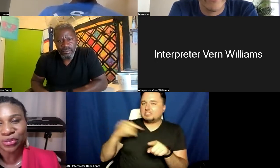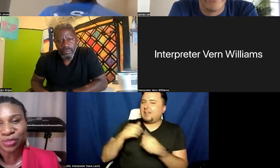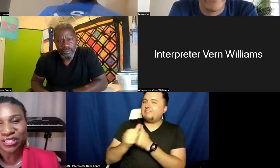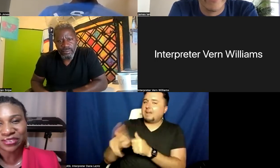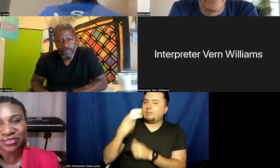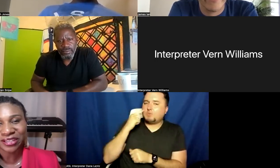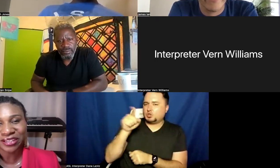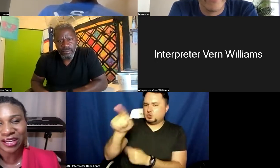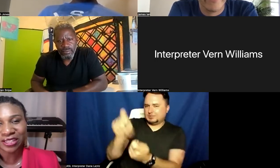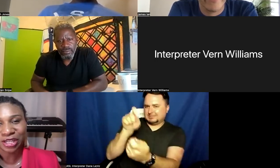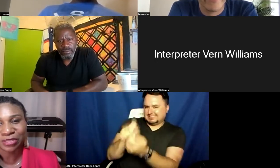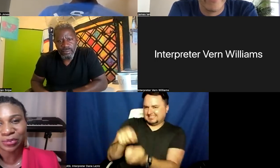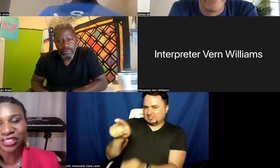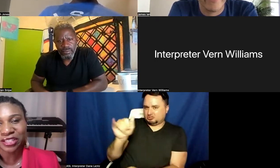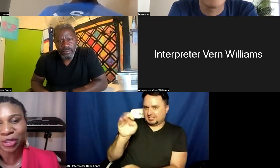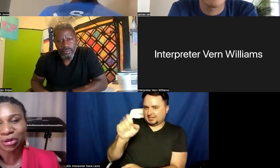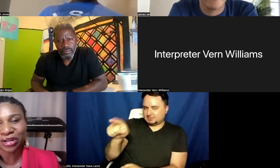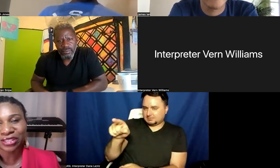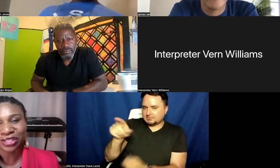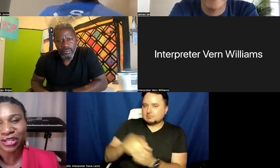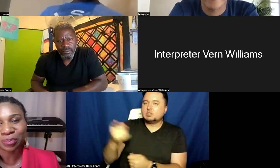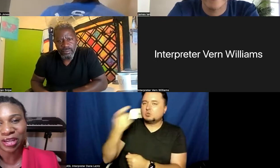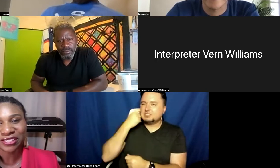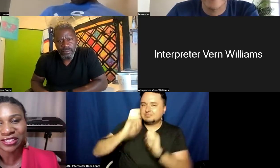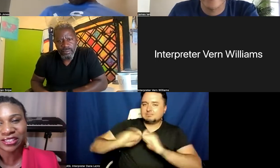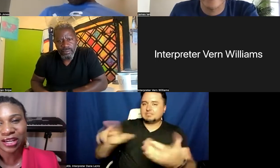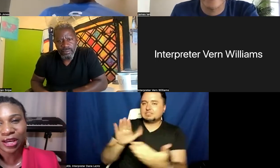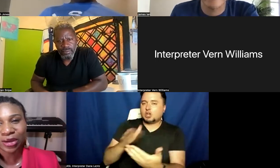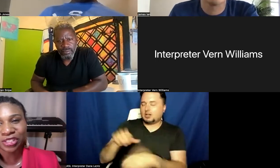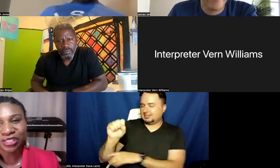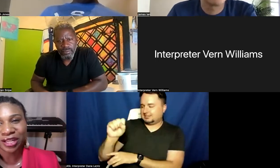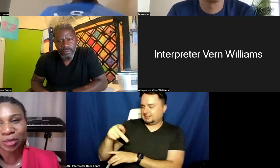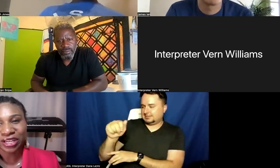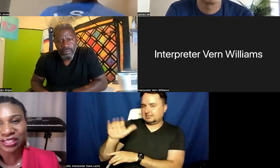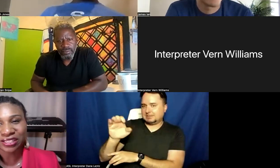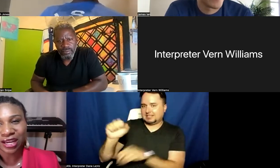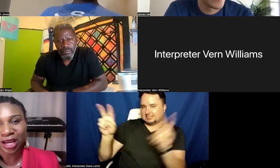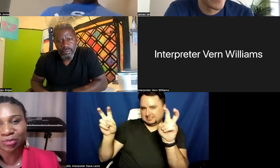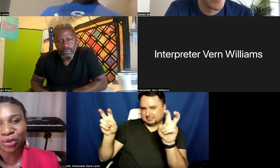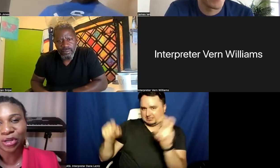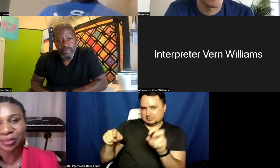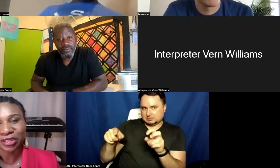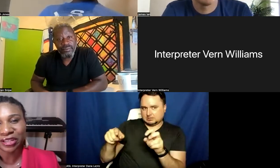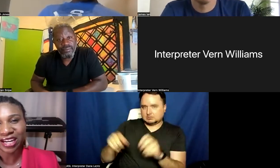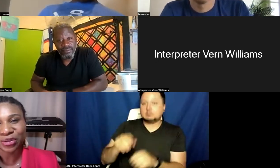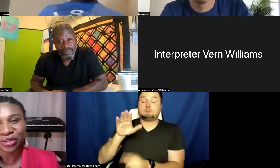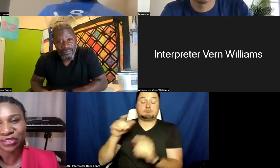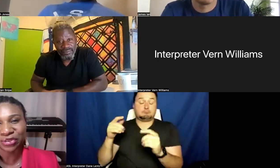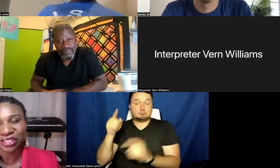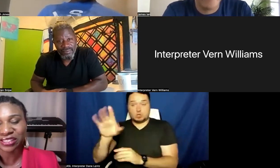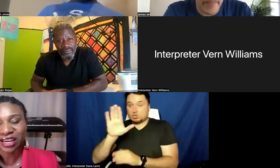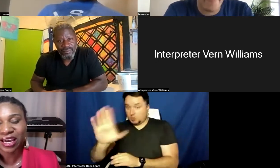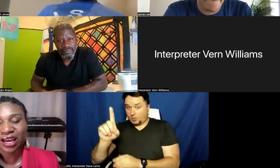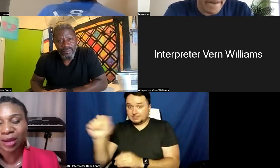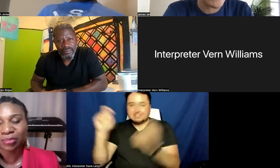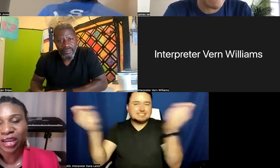you specifically, James. So recently you put out the song Spaces, which celebrates your disability and your